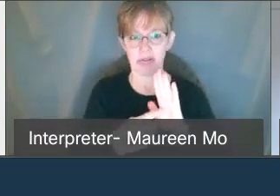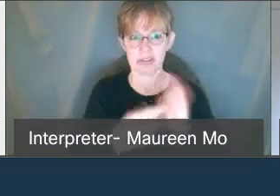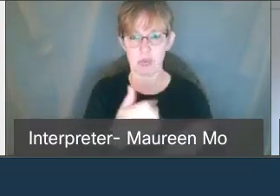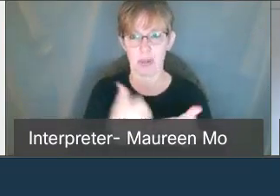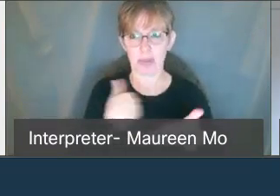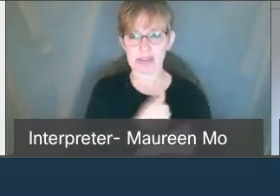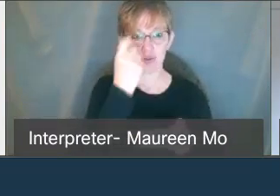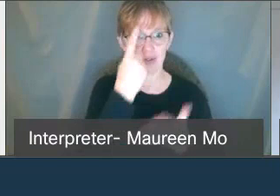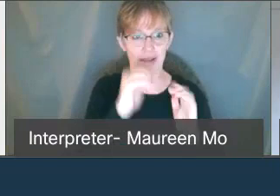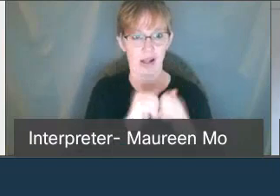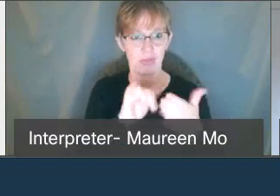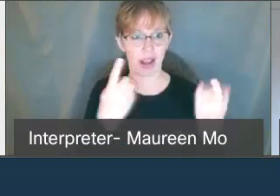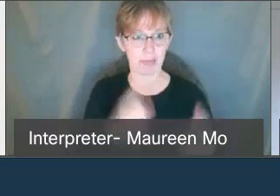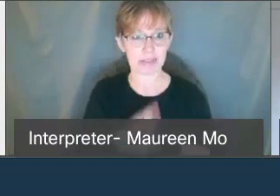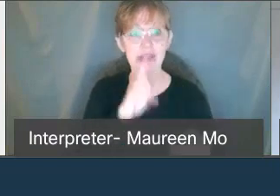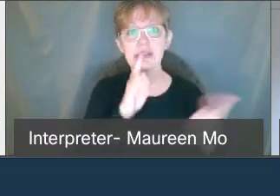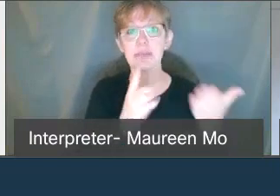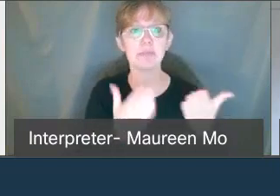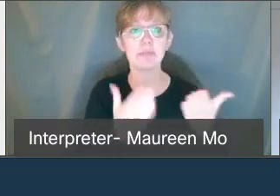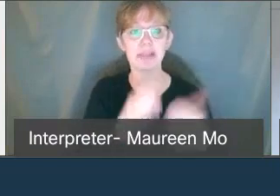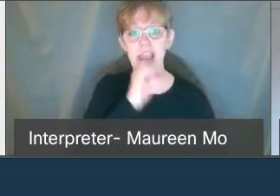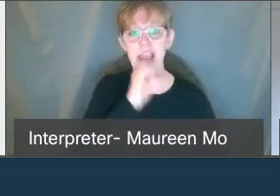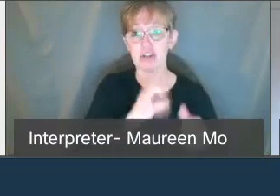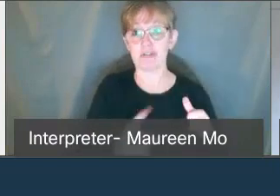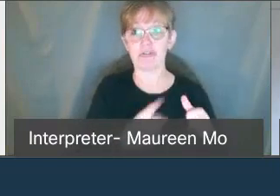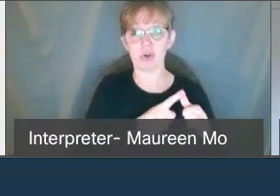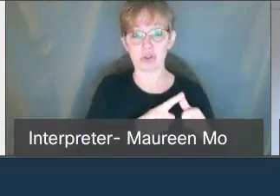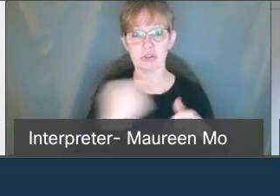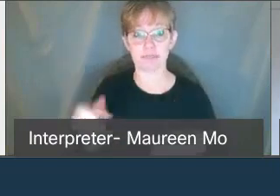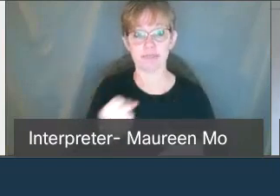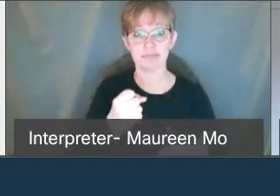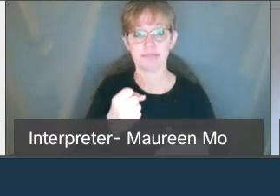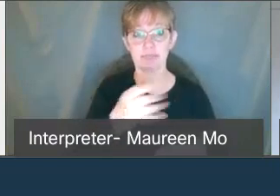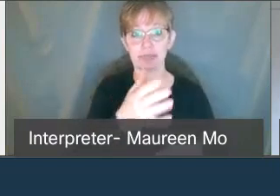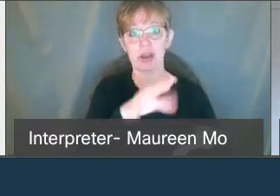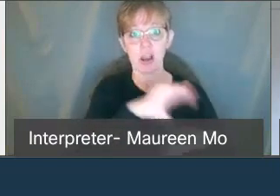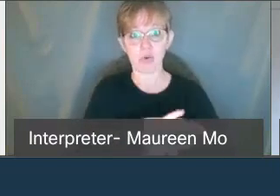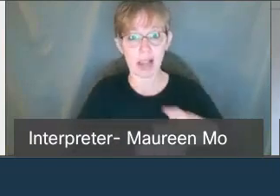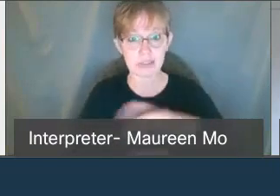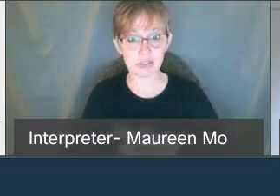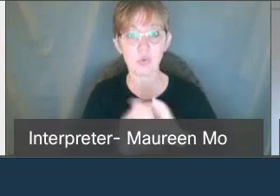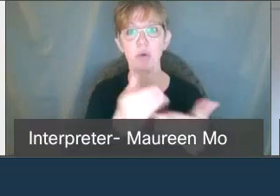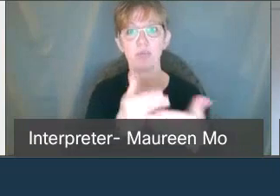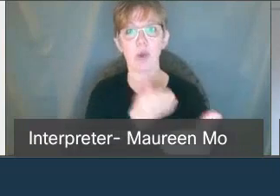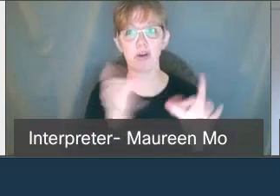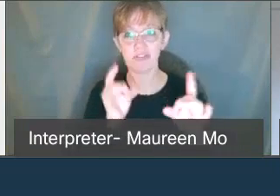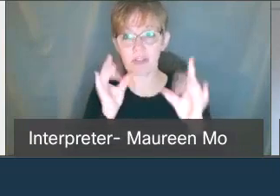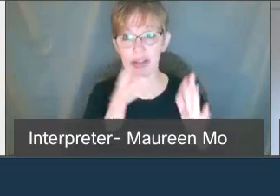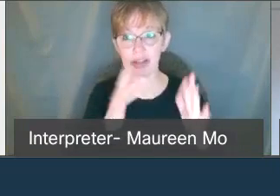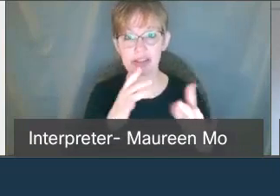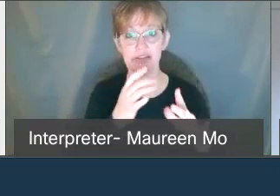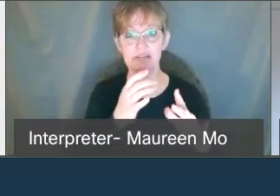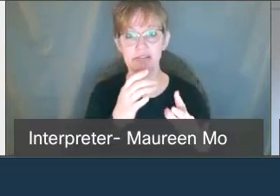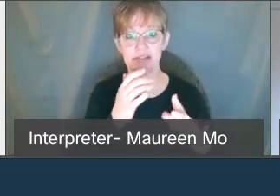things like age of first arrest, prior violent convictions. There's a lot of research to suggest that those metrics are